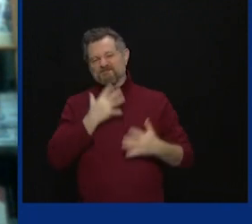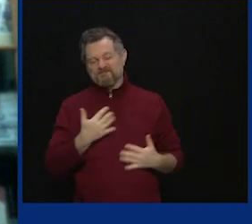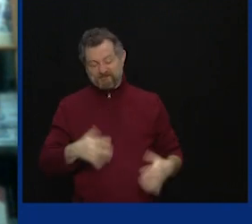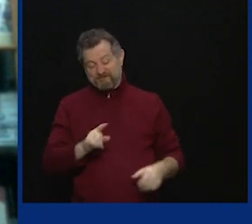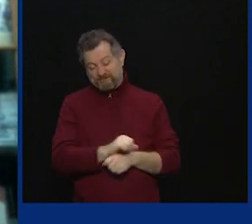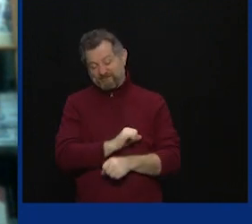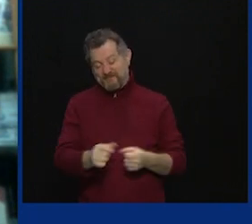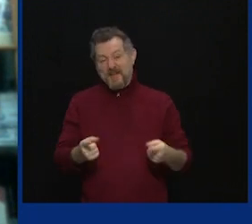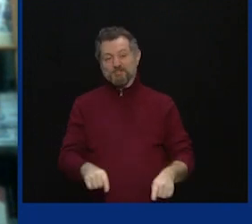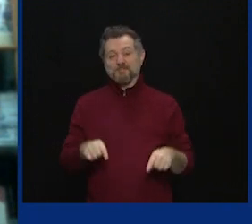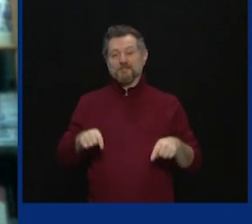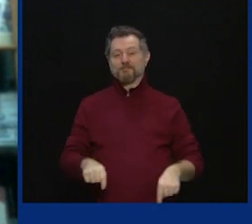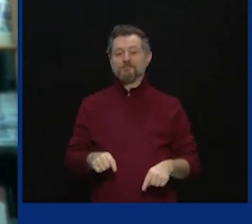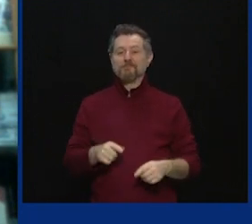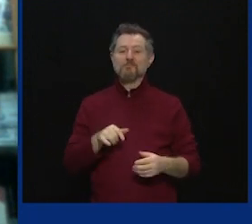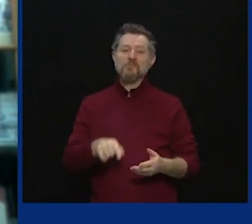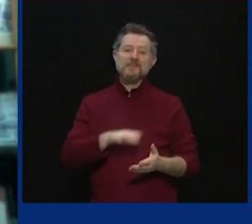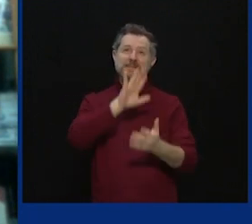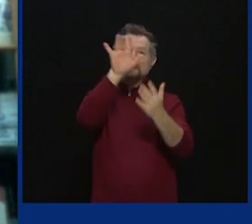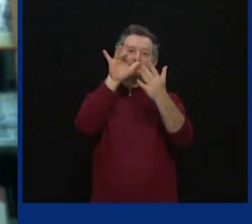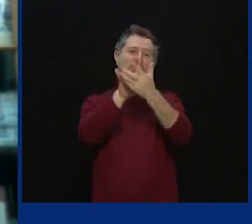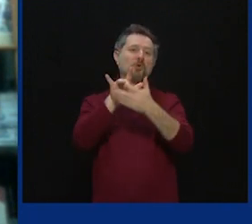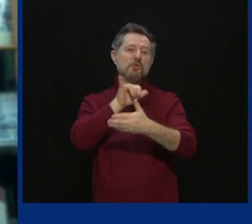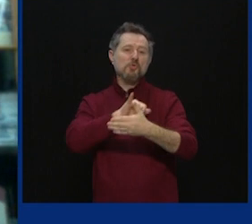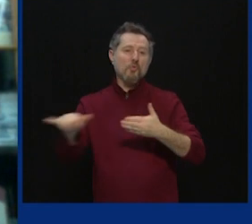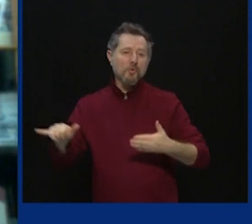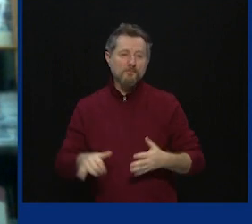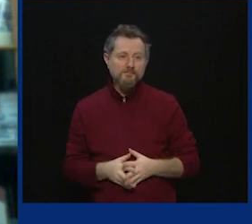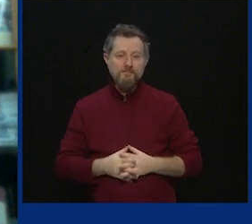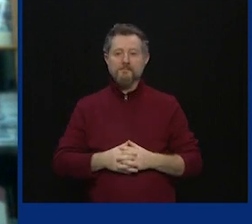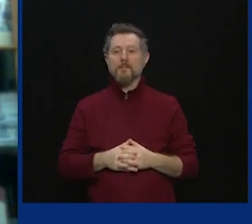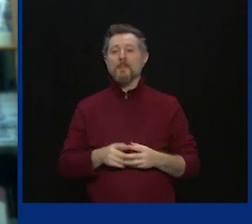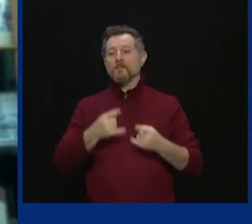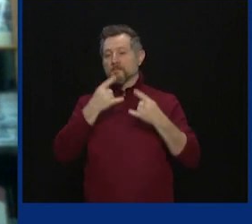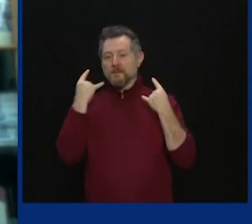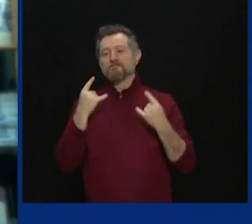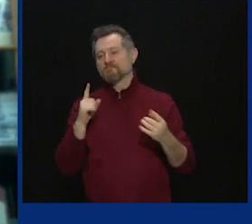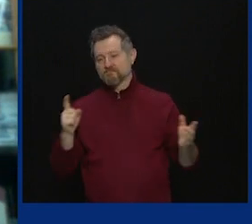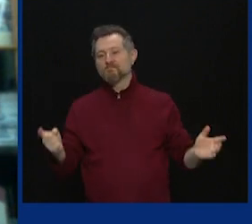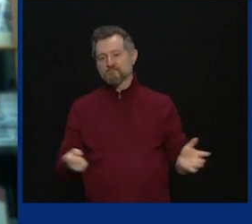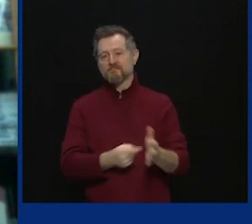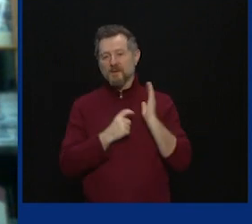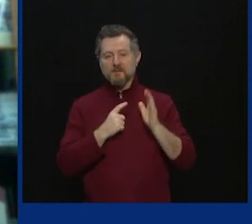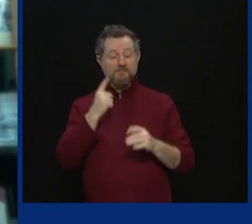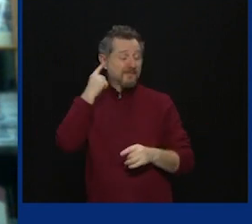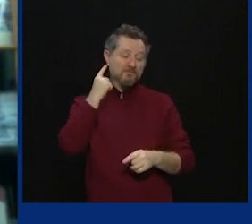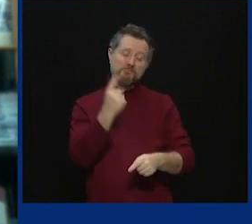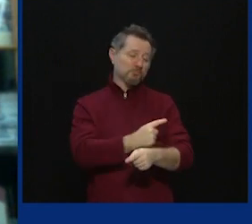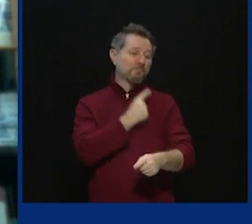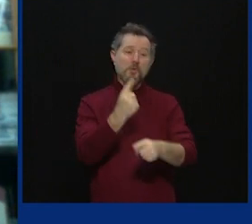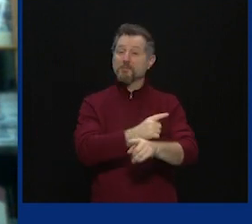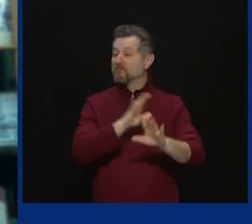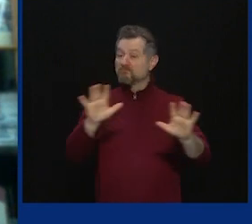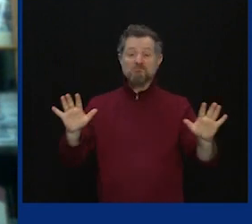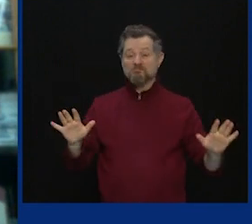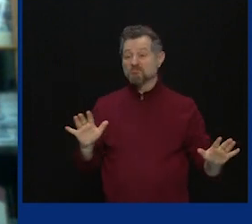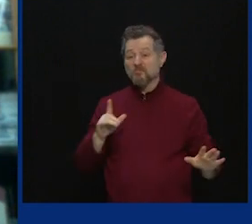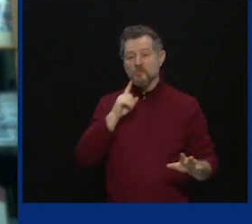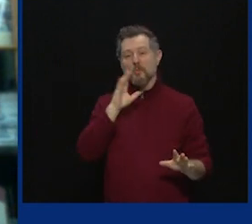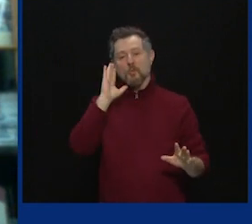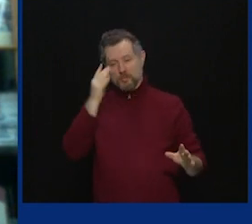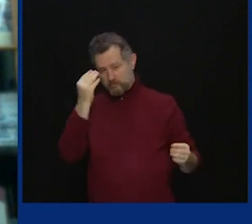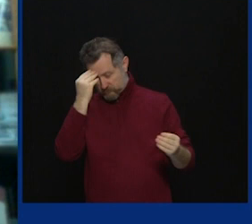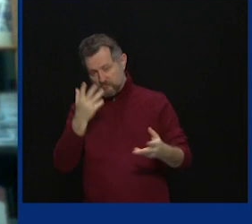So your mask mandate and message today is entirely appropriate at this time, and will certainly help us